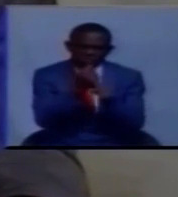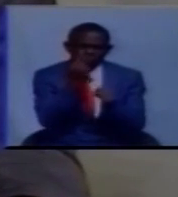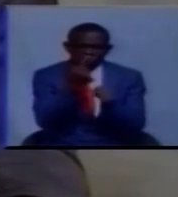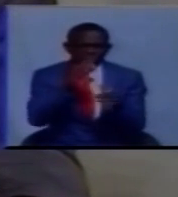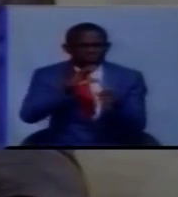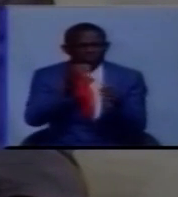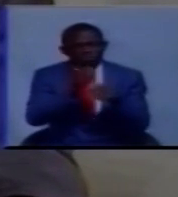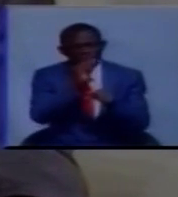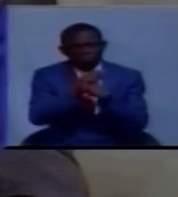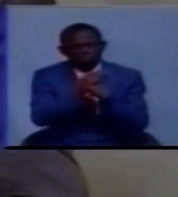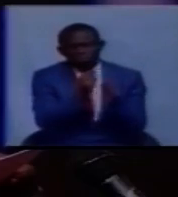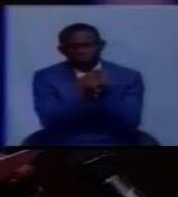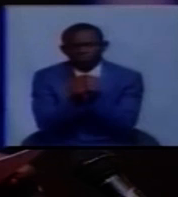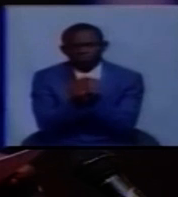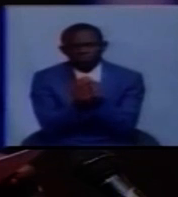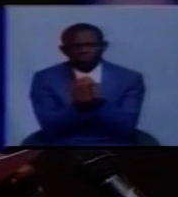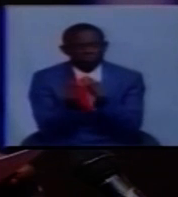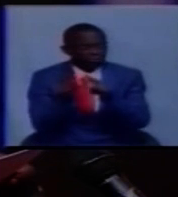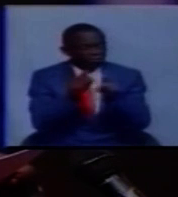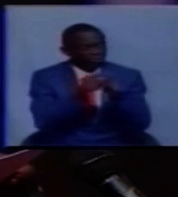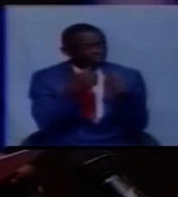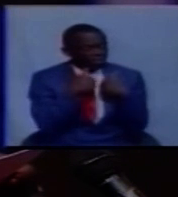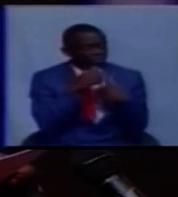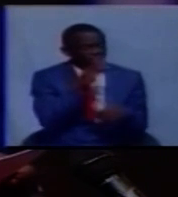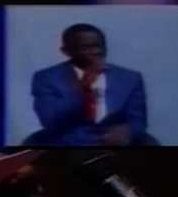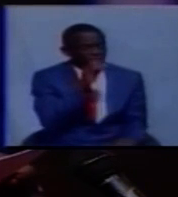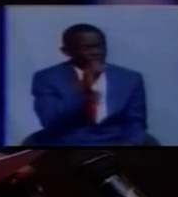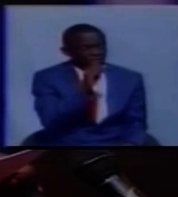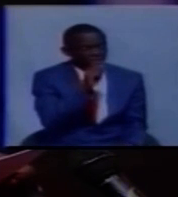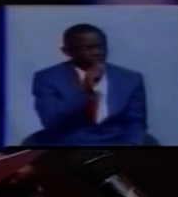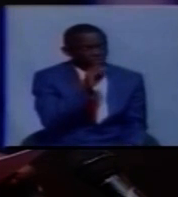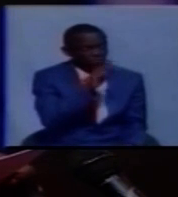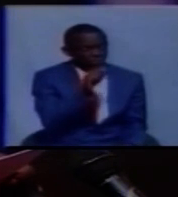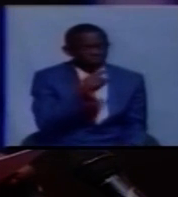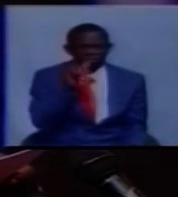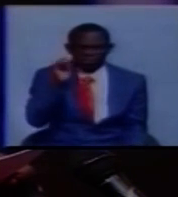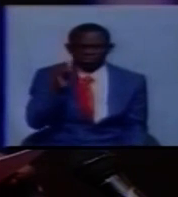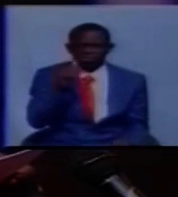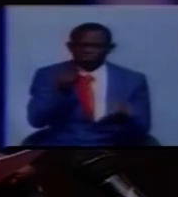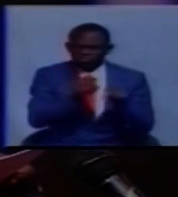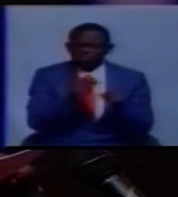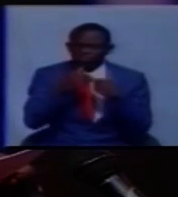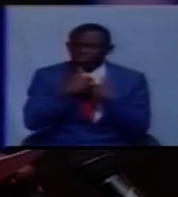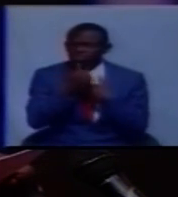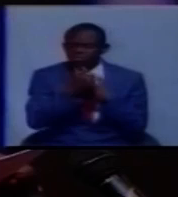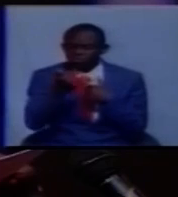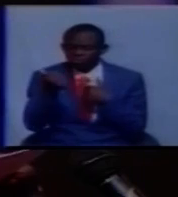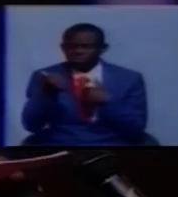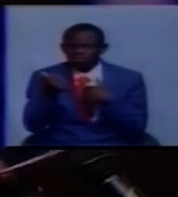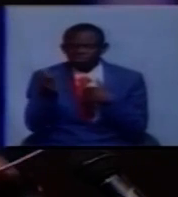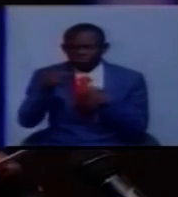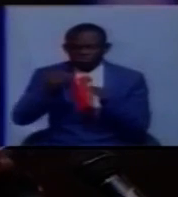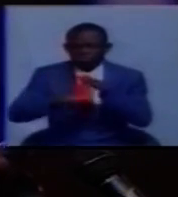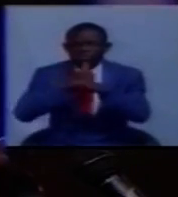then there's Cotus on the scene. And there's Cotus with the I don't even know how they were, how they came up. You see,